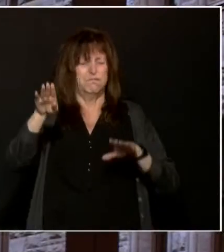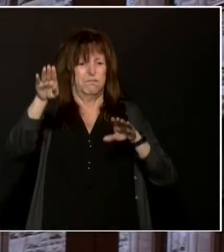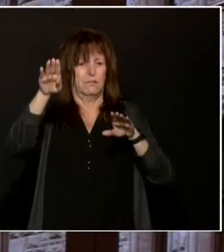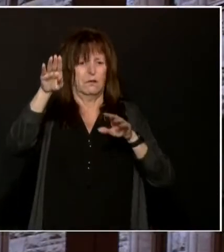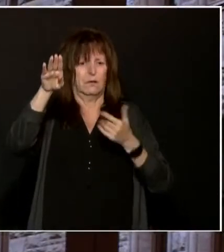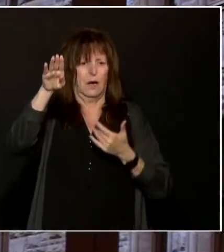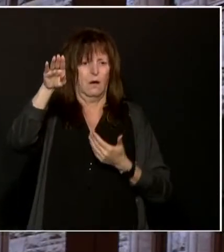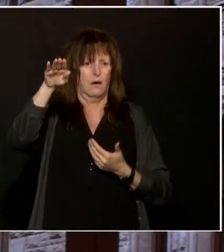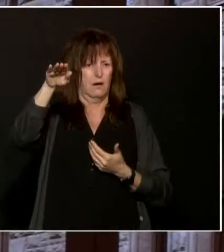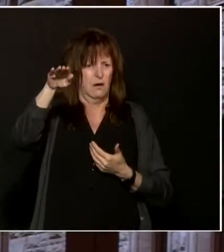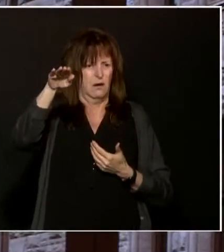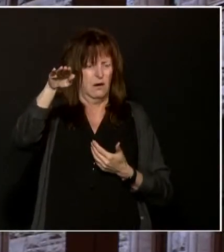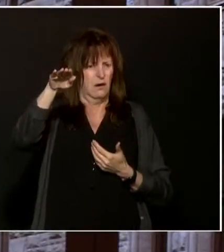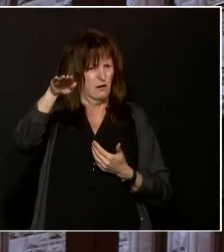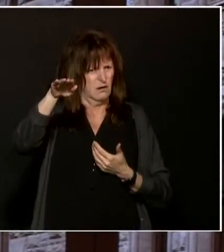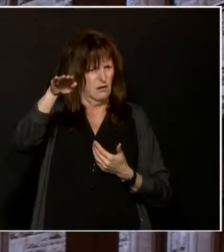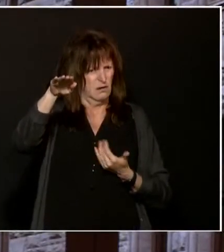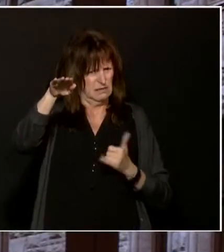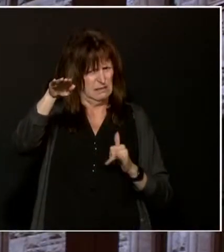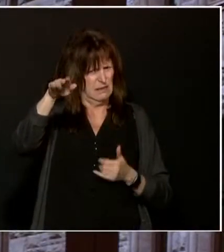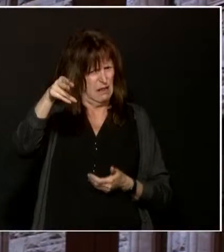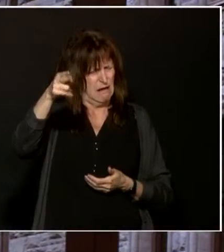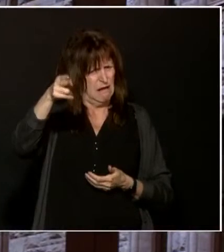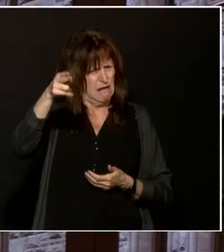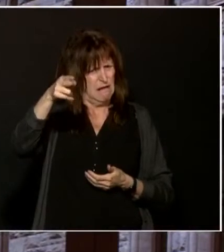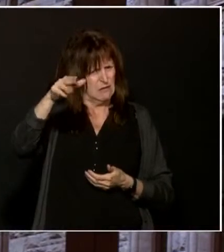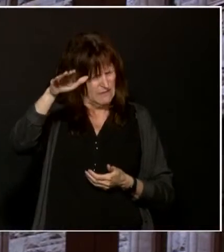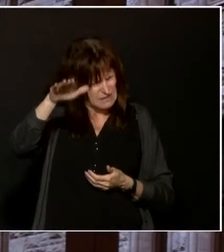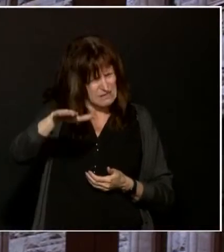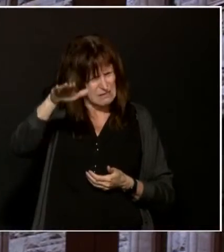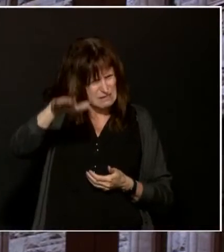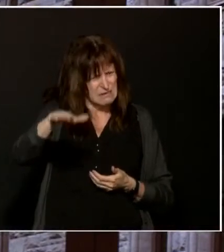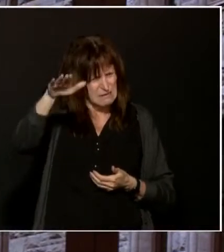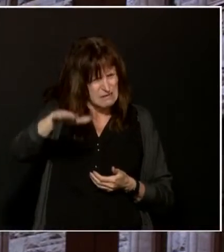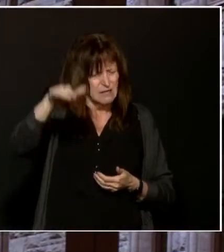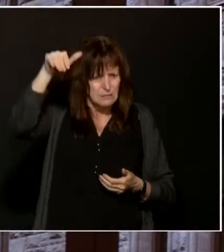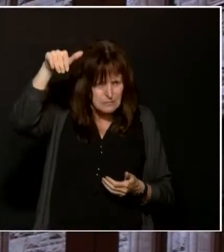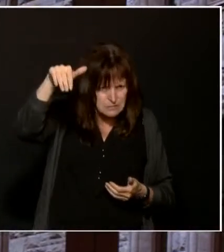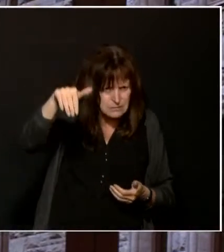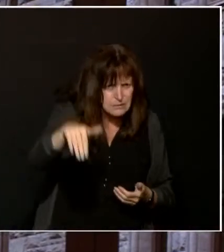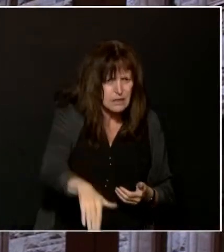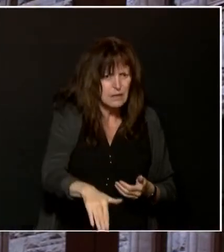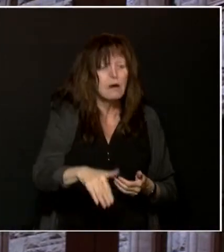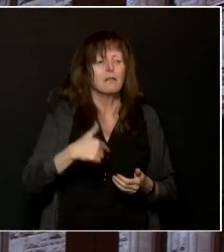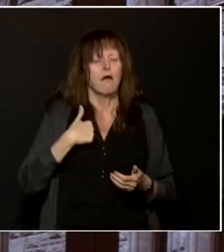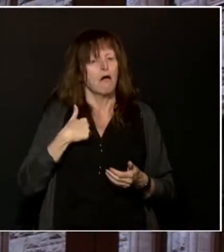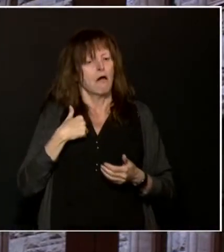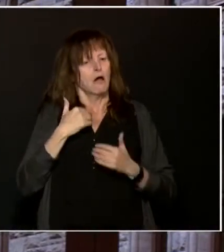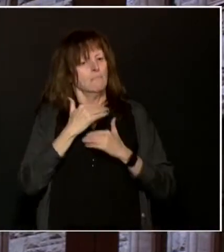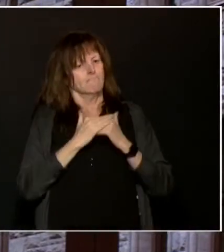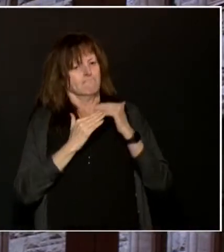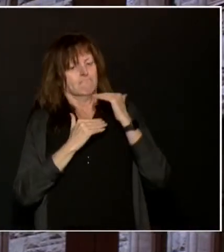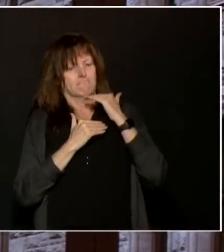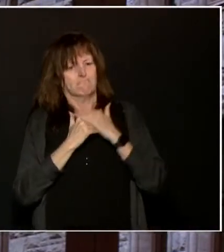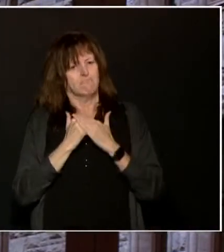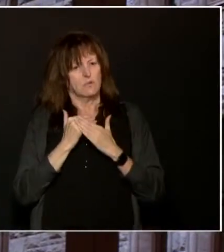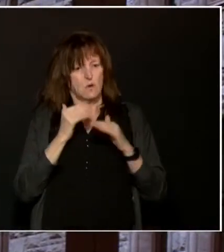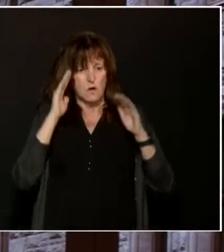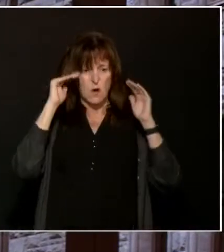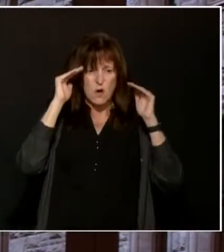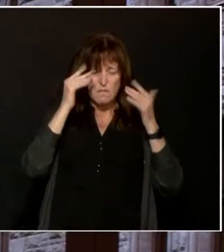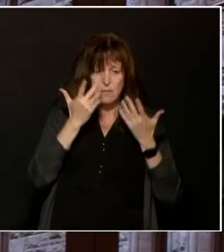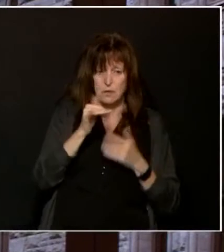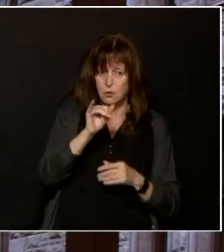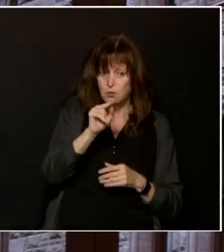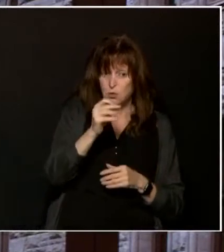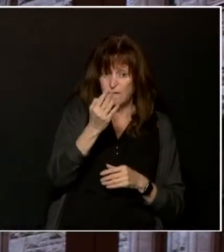really want to make sure we get down there. So we have some work to do, but I'm hopeful that by that date, we'll be pretty close to that mark and can